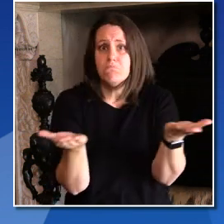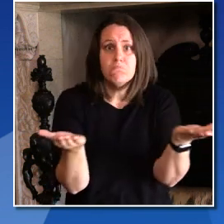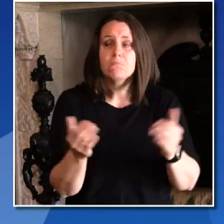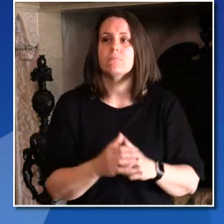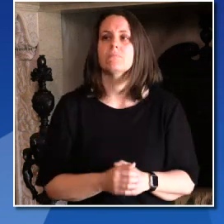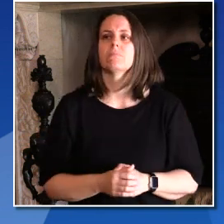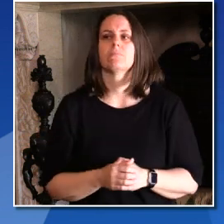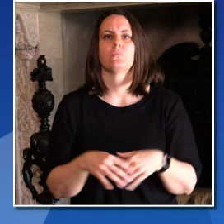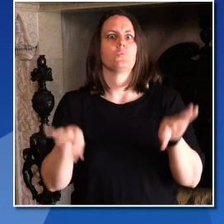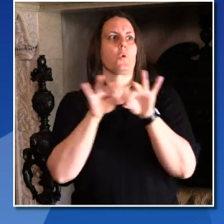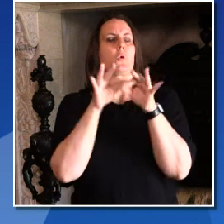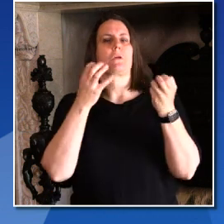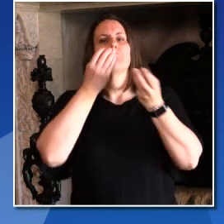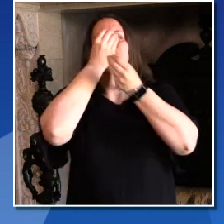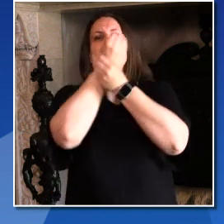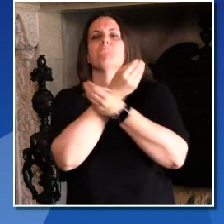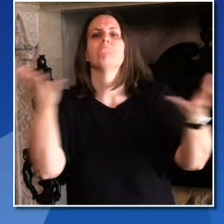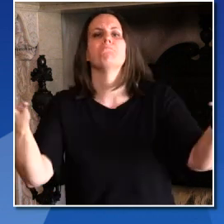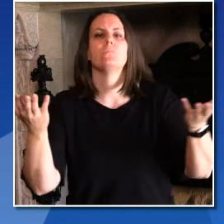now?